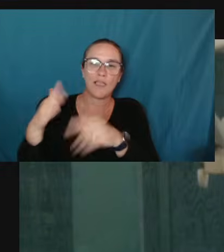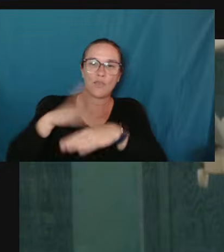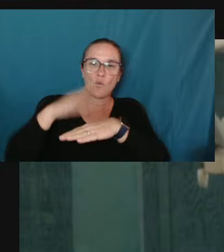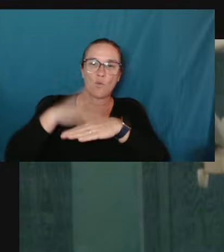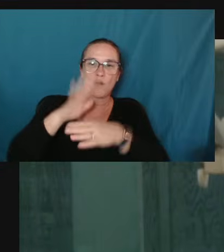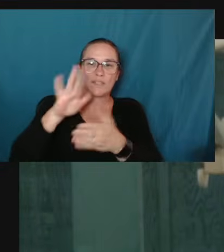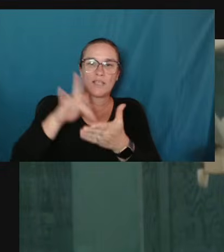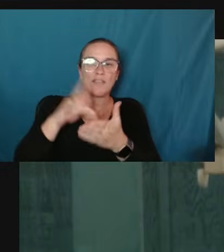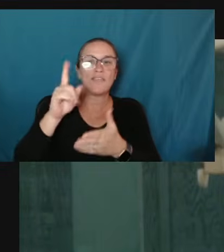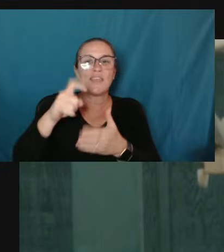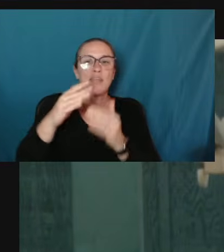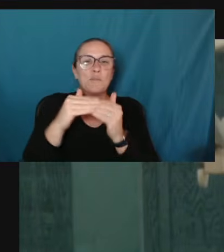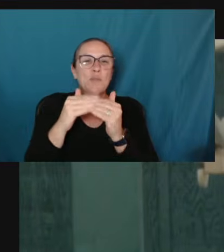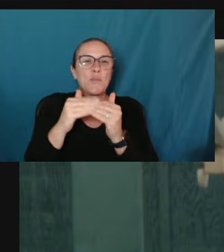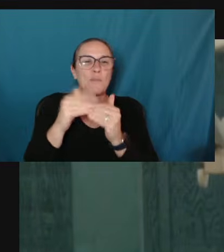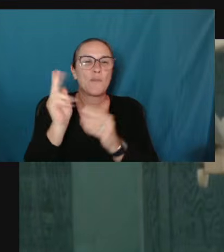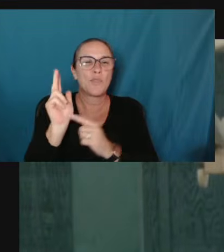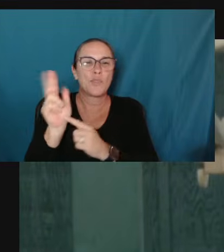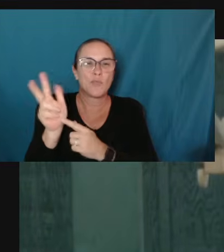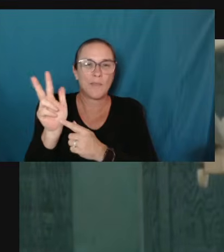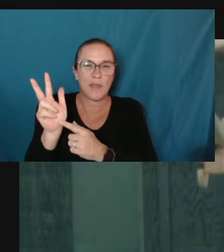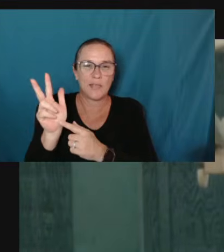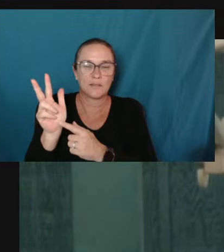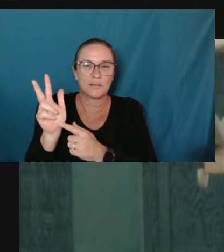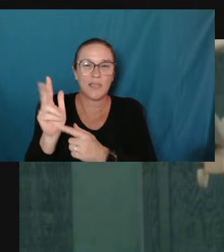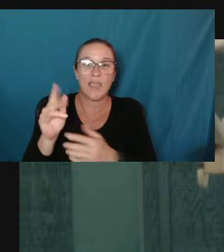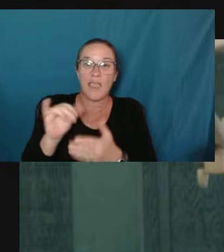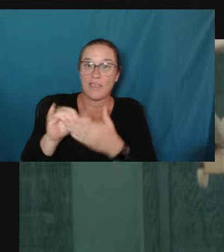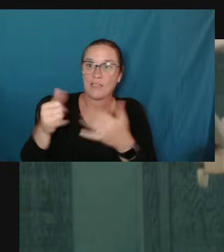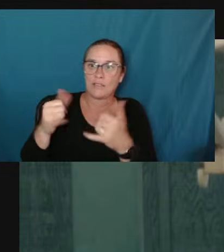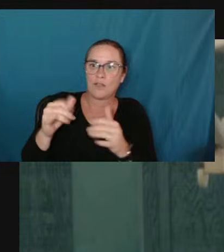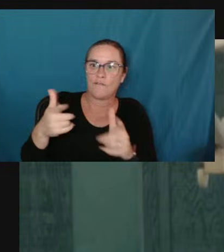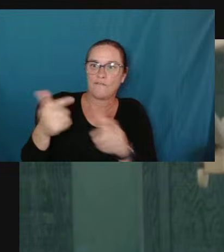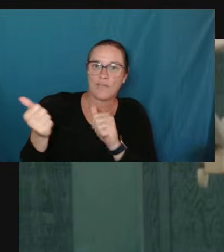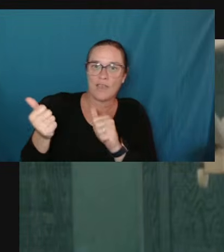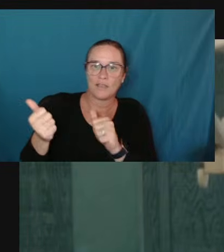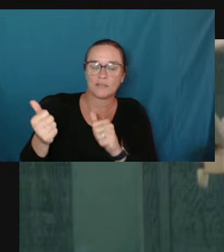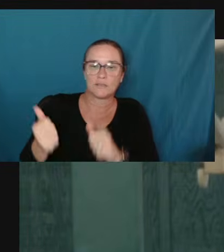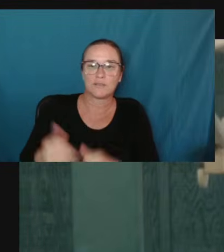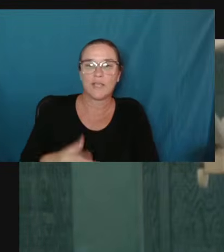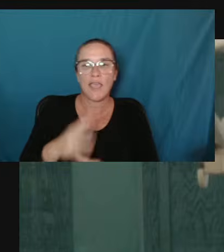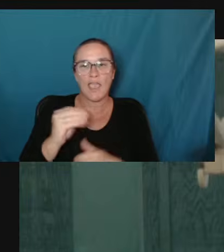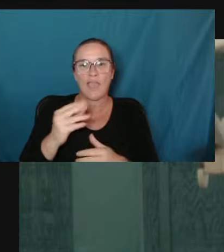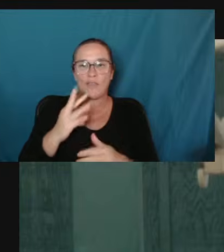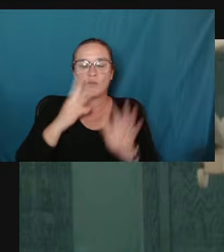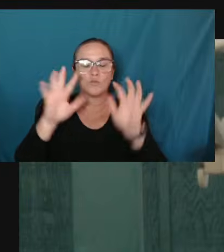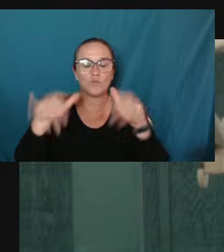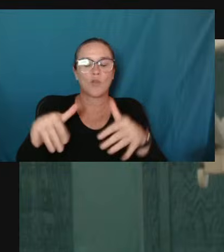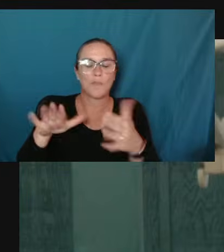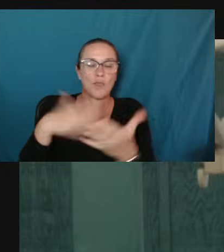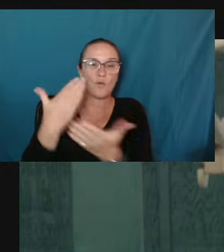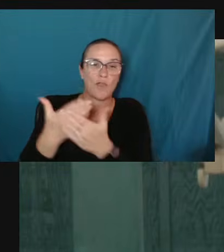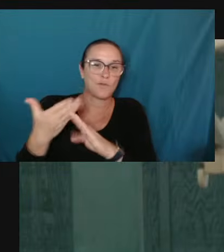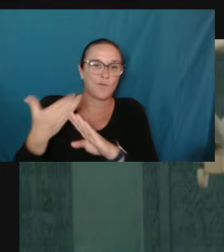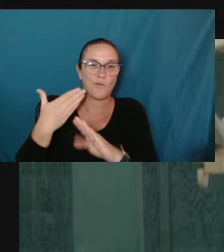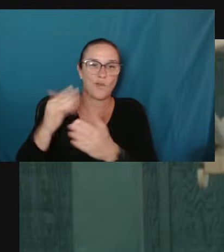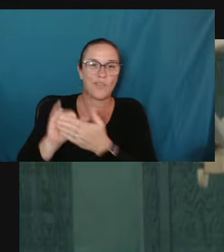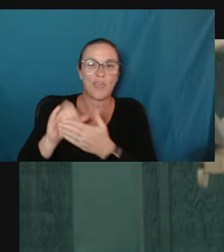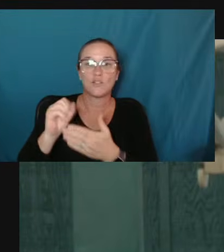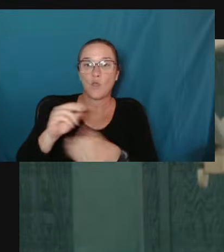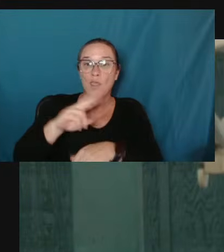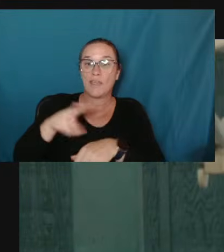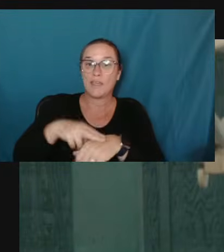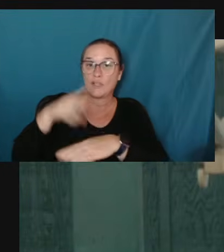least 3 minutes, and that's fast. And the tsunami will be arriving before that. So nature's warning signs, as David